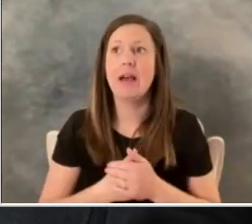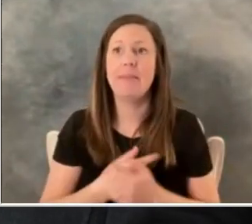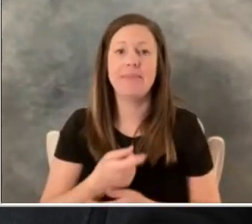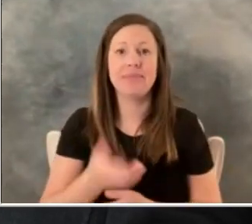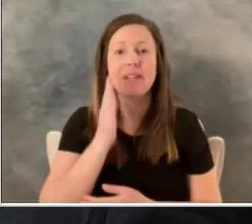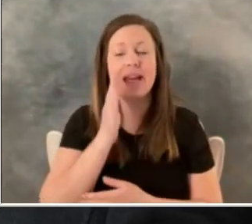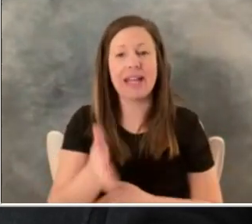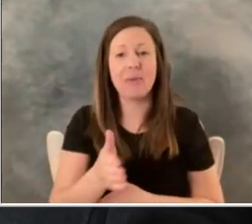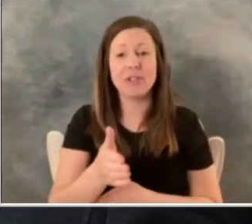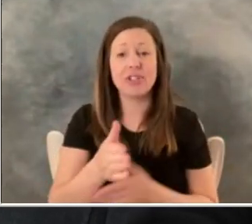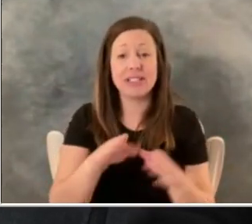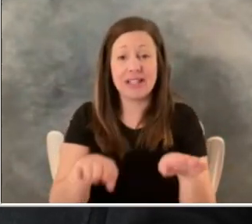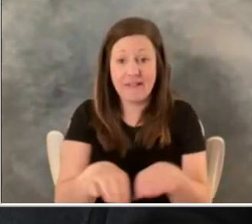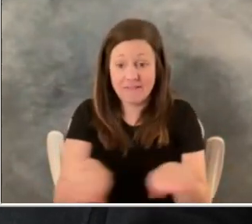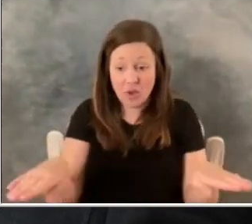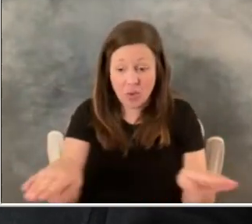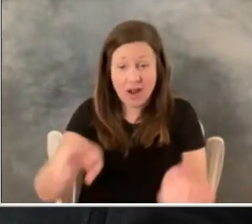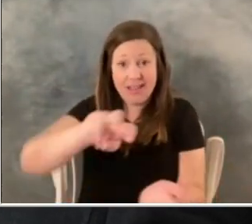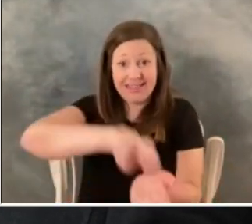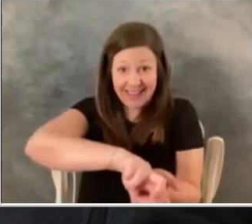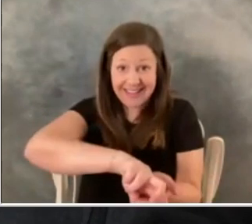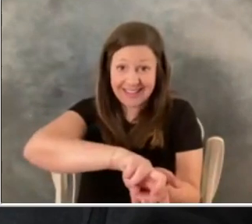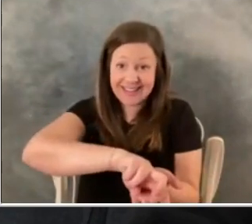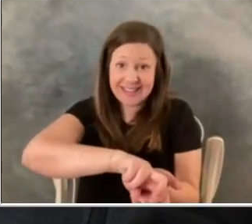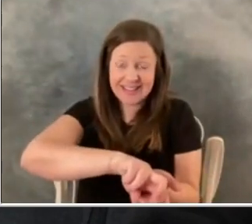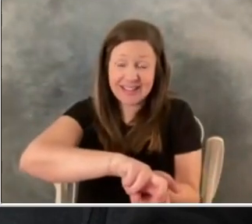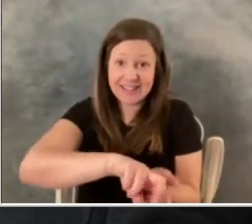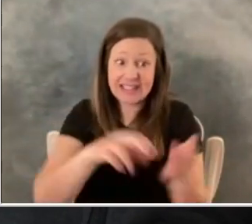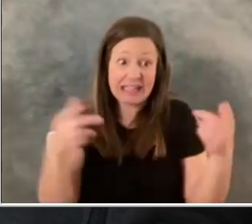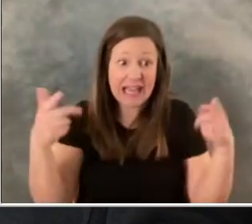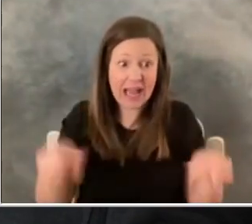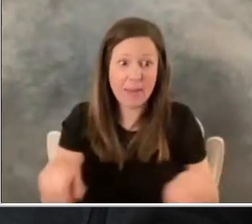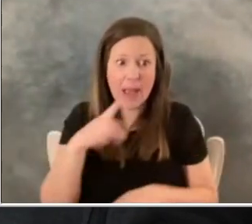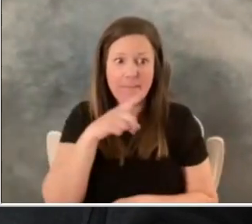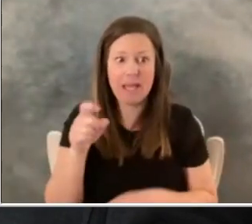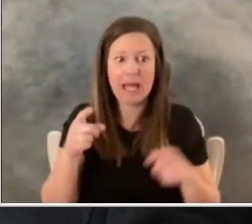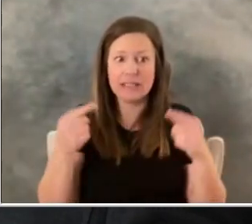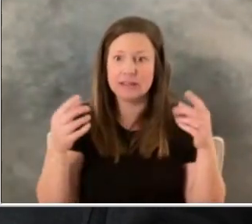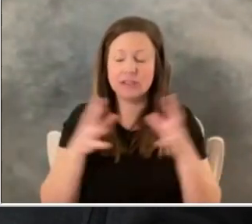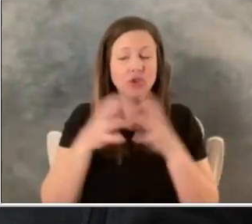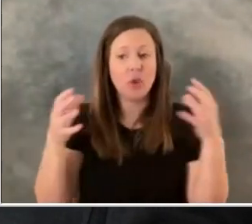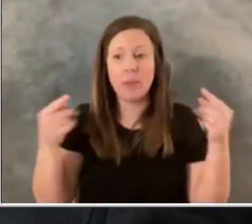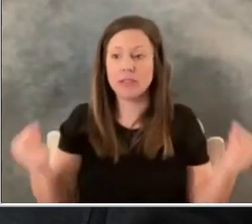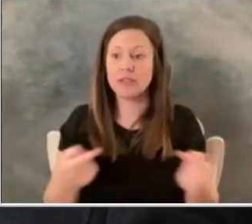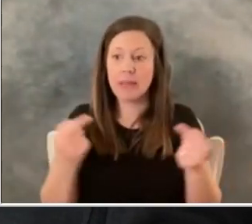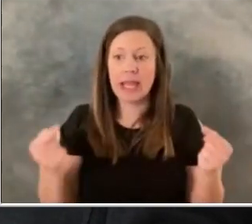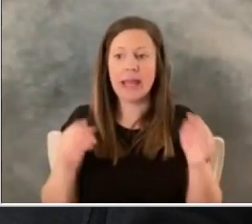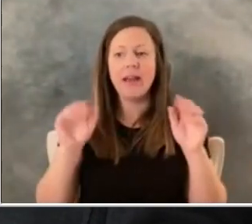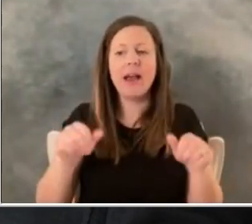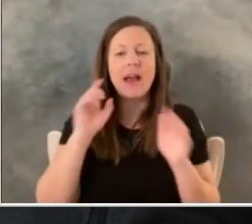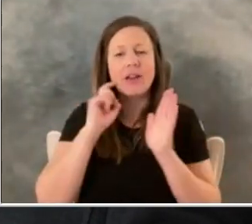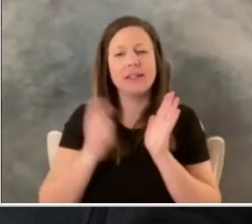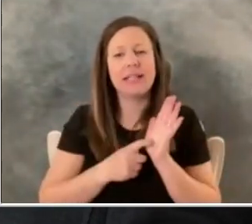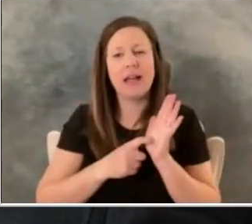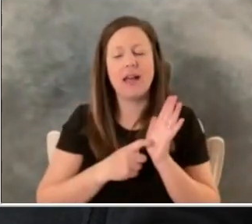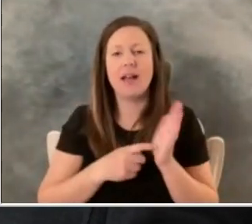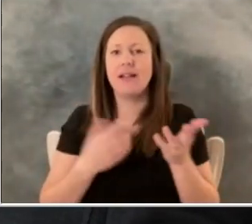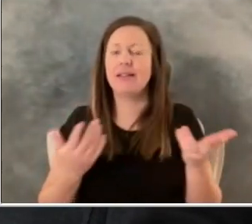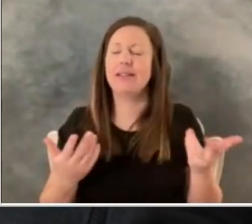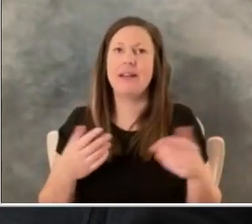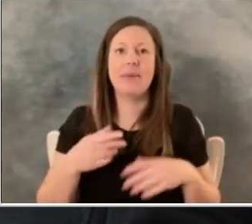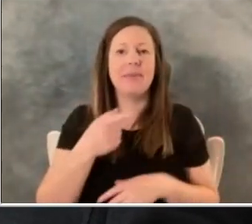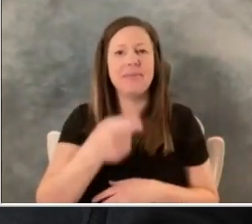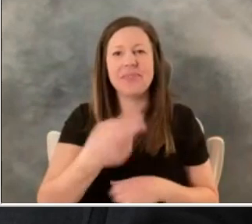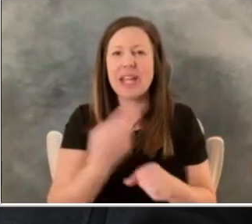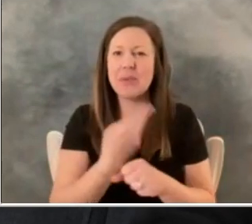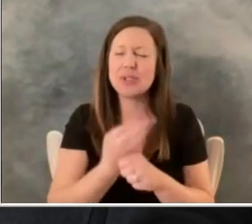floor in the fetal position, in so much pain. I could tell he was on painkillers of all sorts,